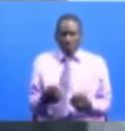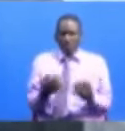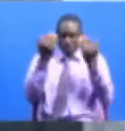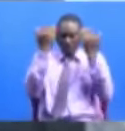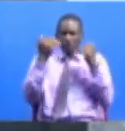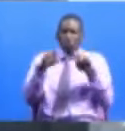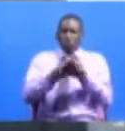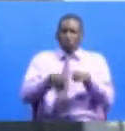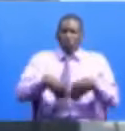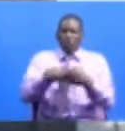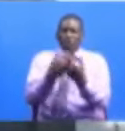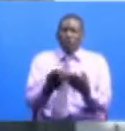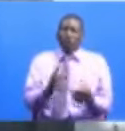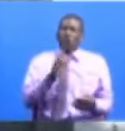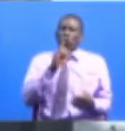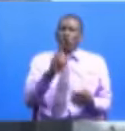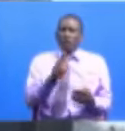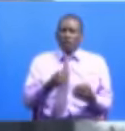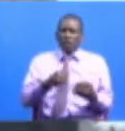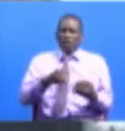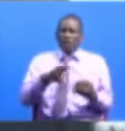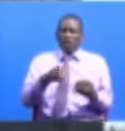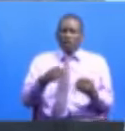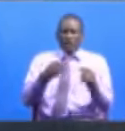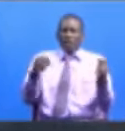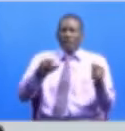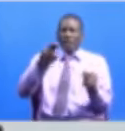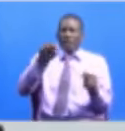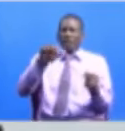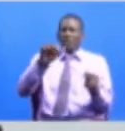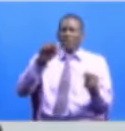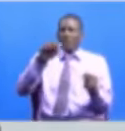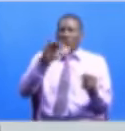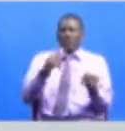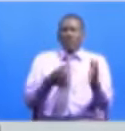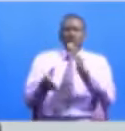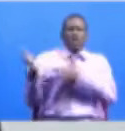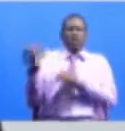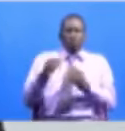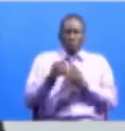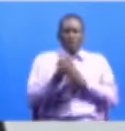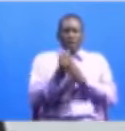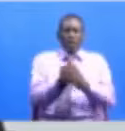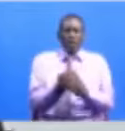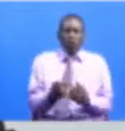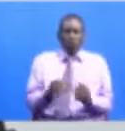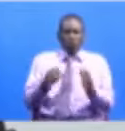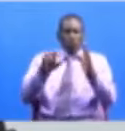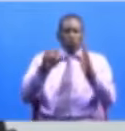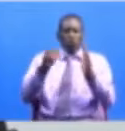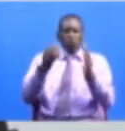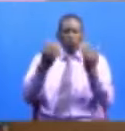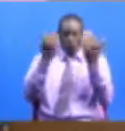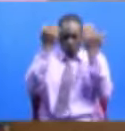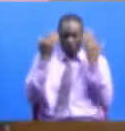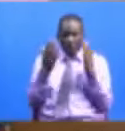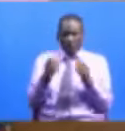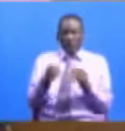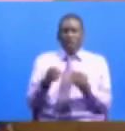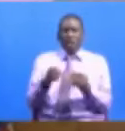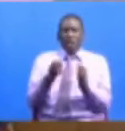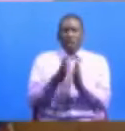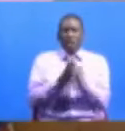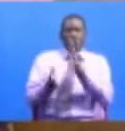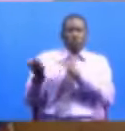also issued summons against Nancy Siboy, former head of legal at the Tourism Fund, and Joseph Ndungu,